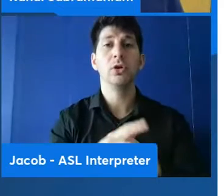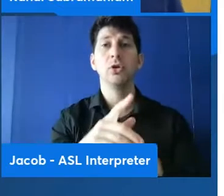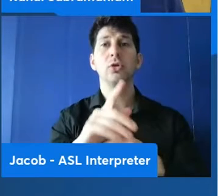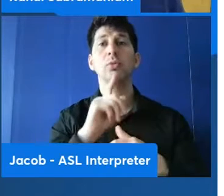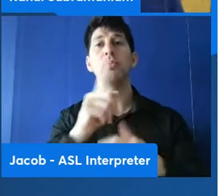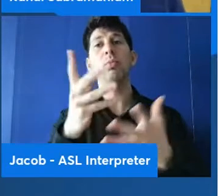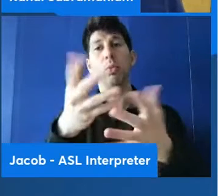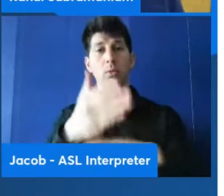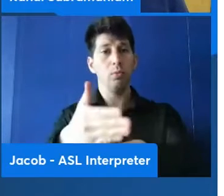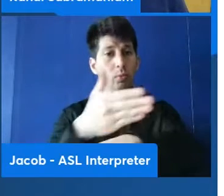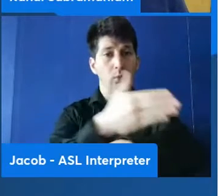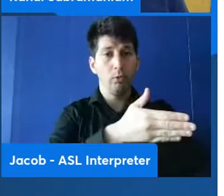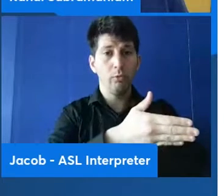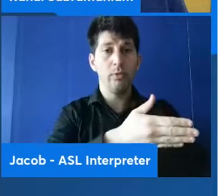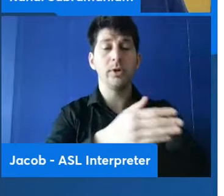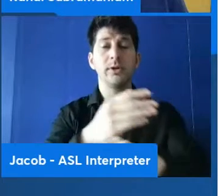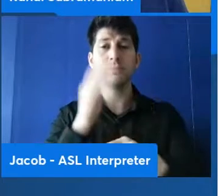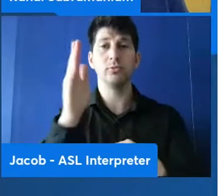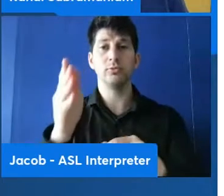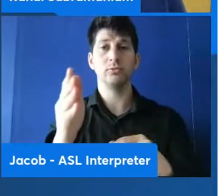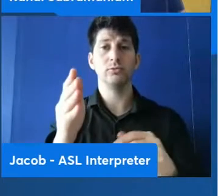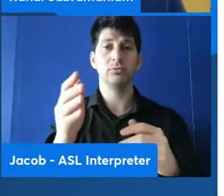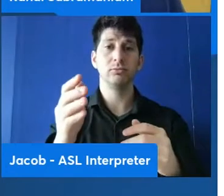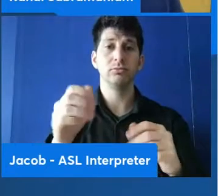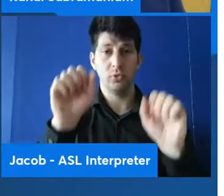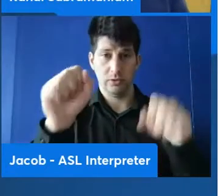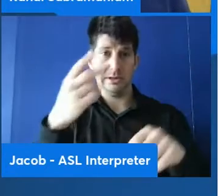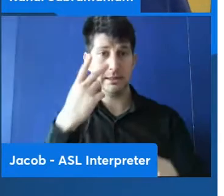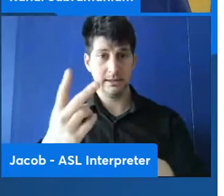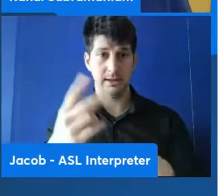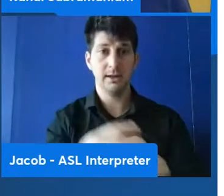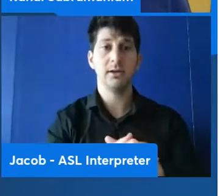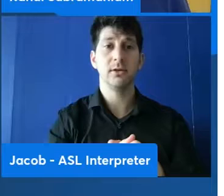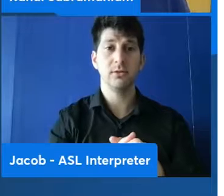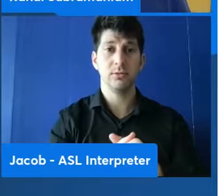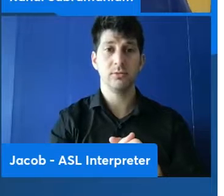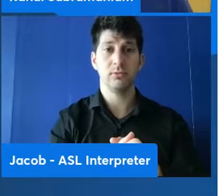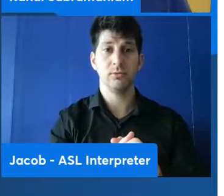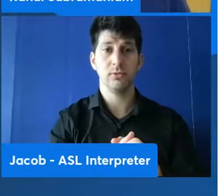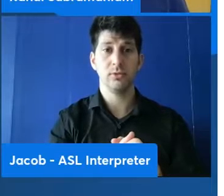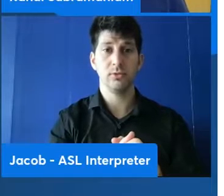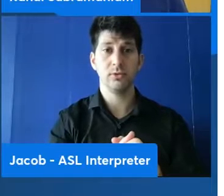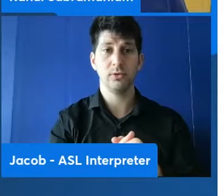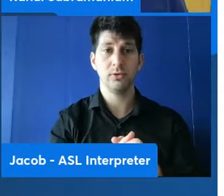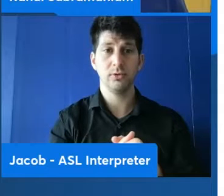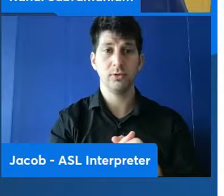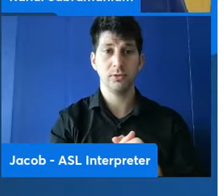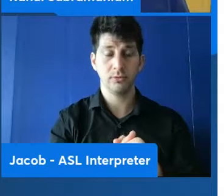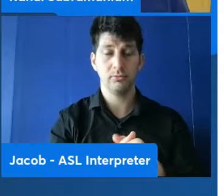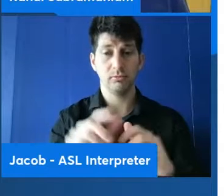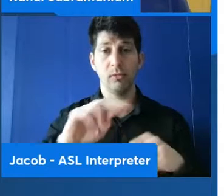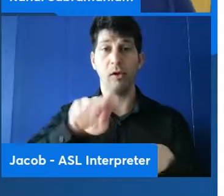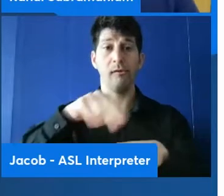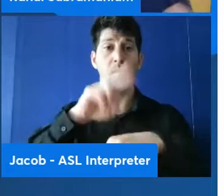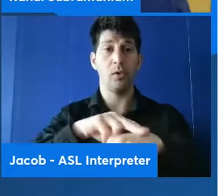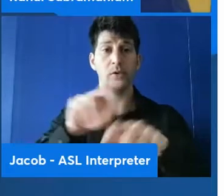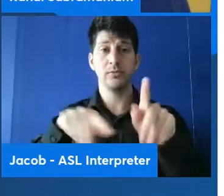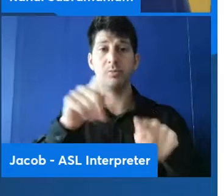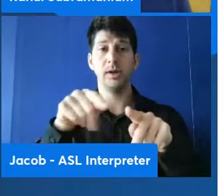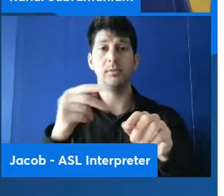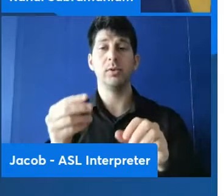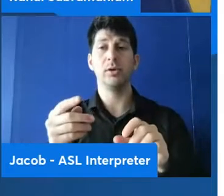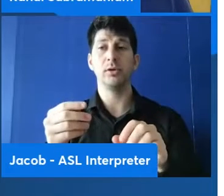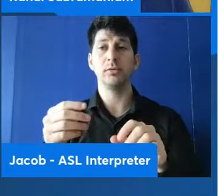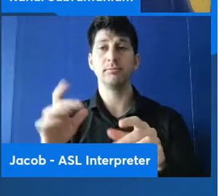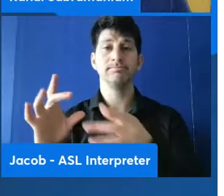improvements you're able to see in these compute processors and invariably everyone is getting onto system on chip